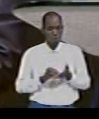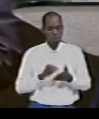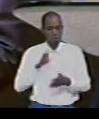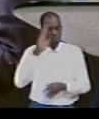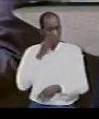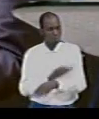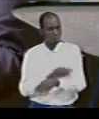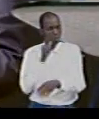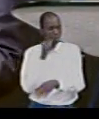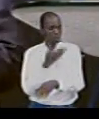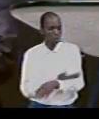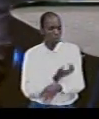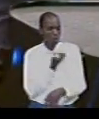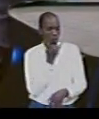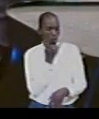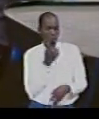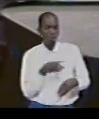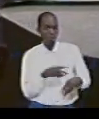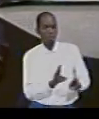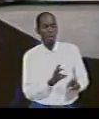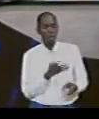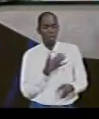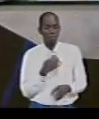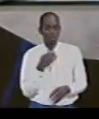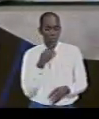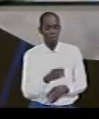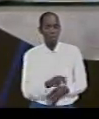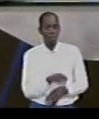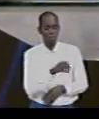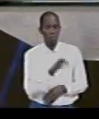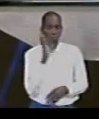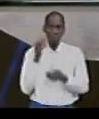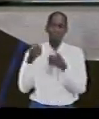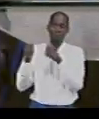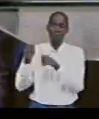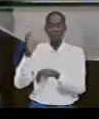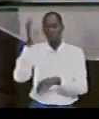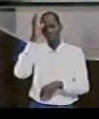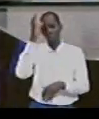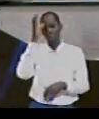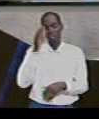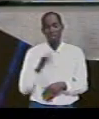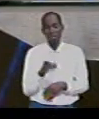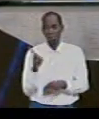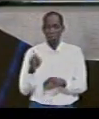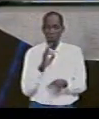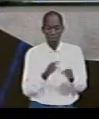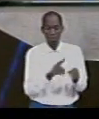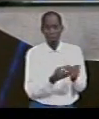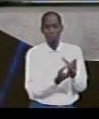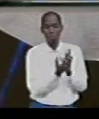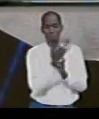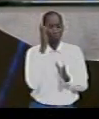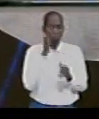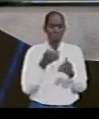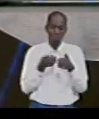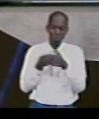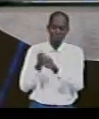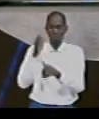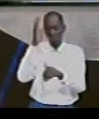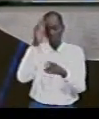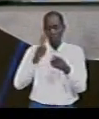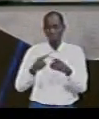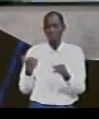child, are you going to follow your father? Even when you grow up, are you going to continue in the church with your father? And you